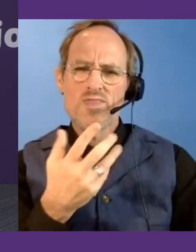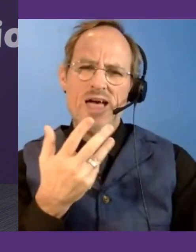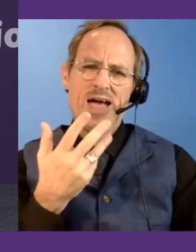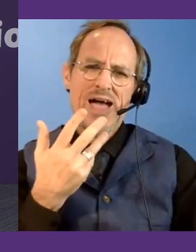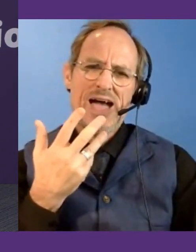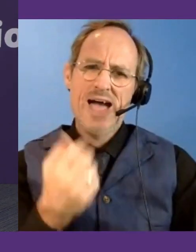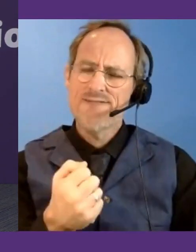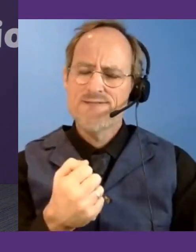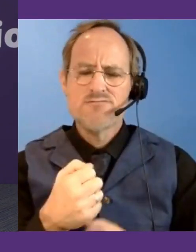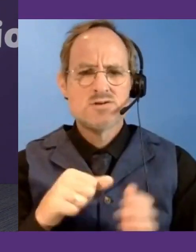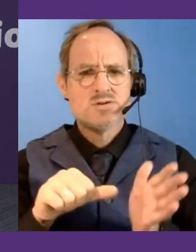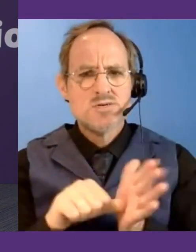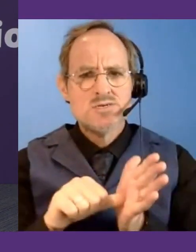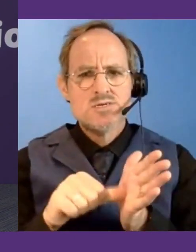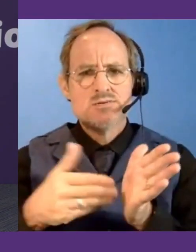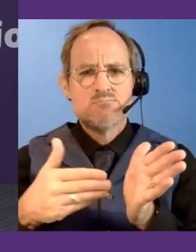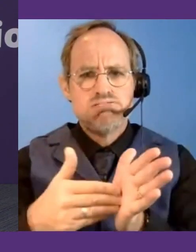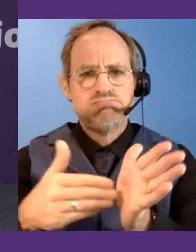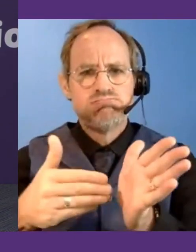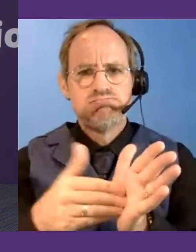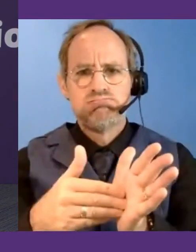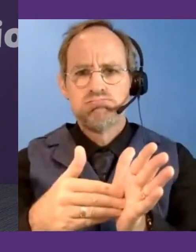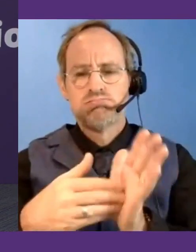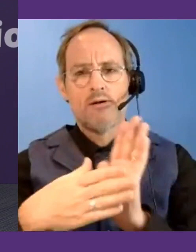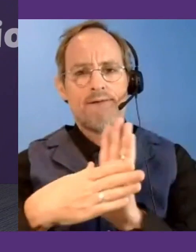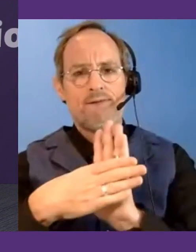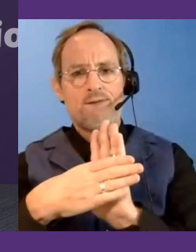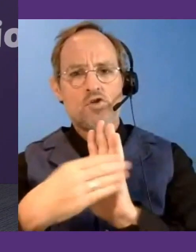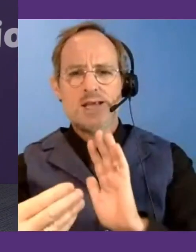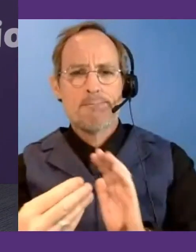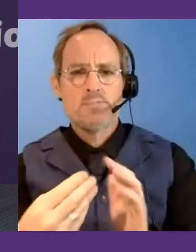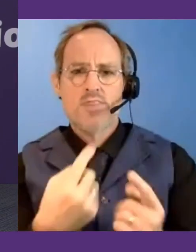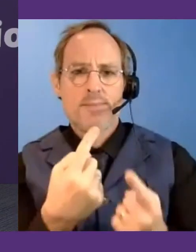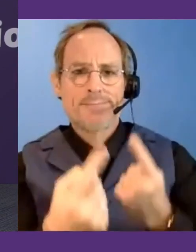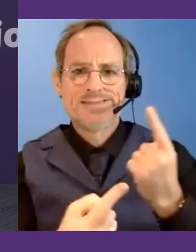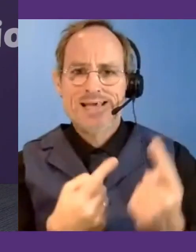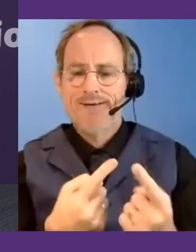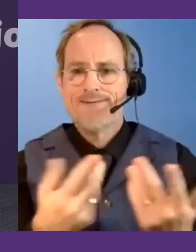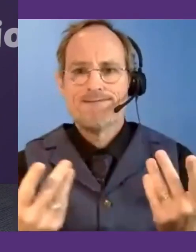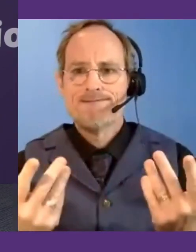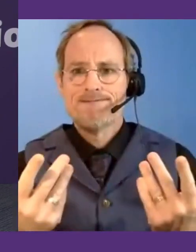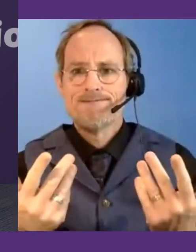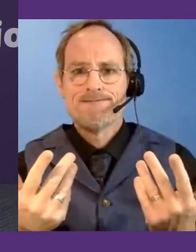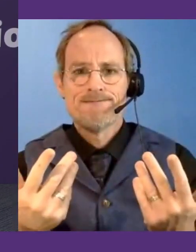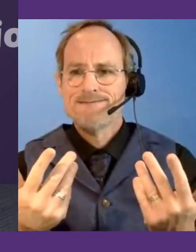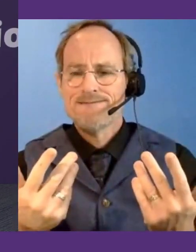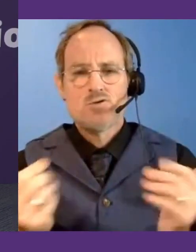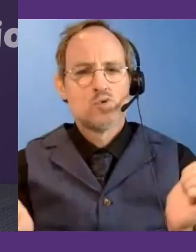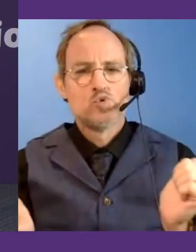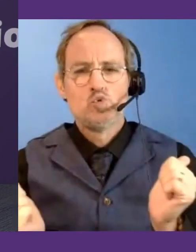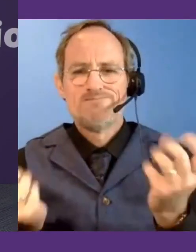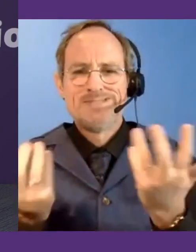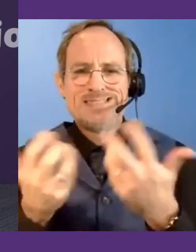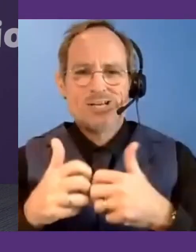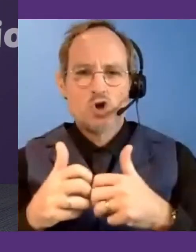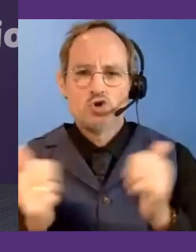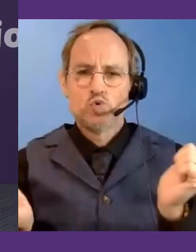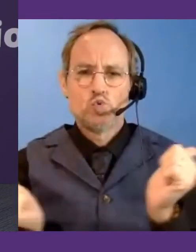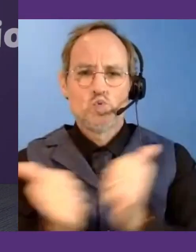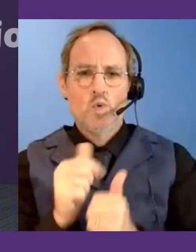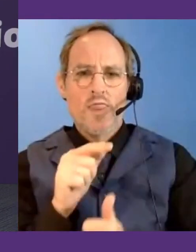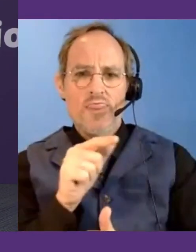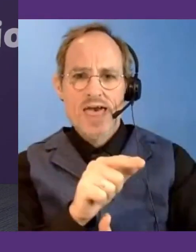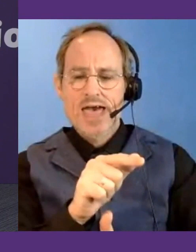It might be that they just don't think technology is right for them, increasingly